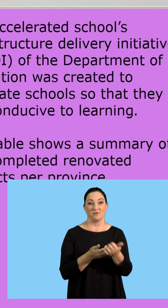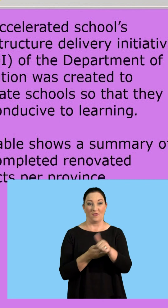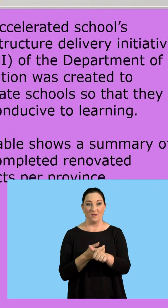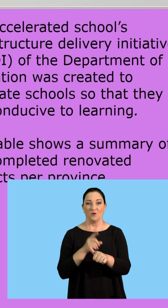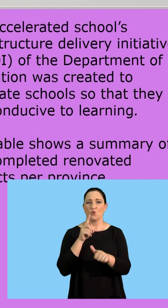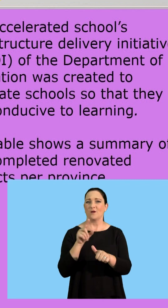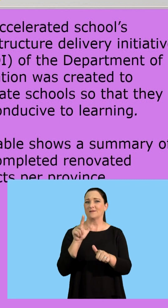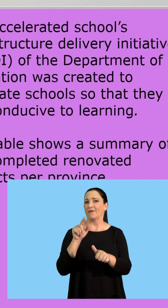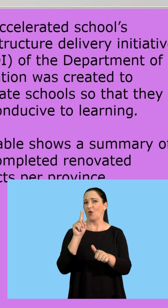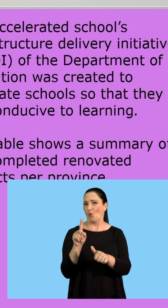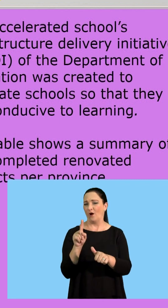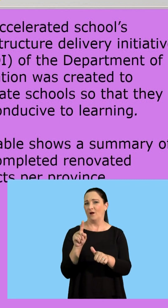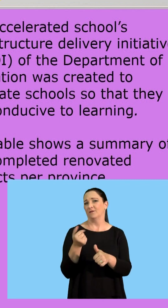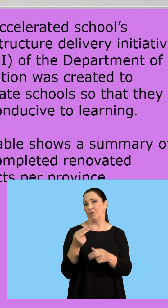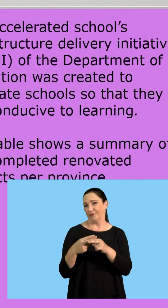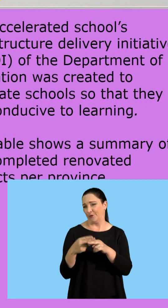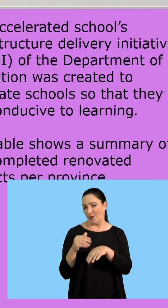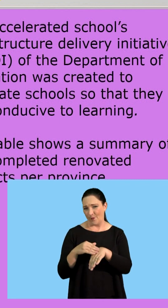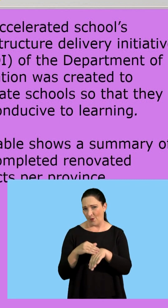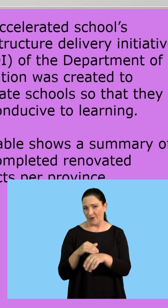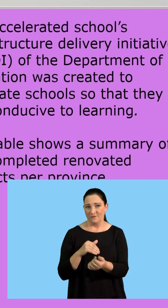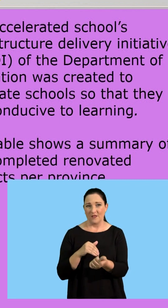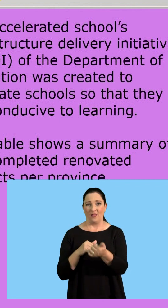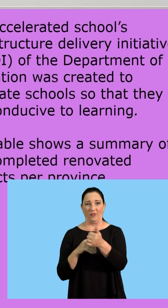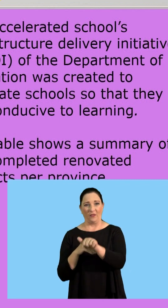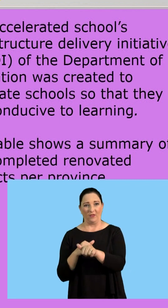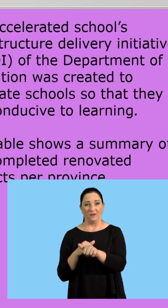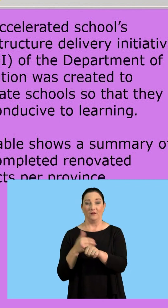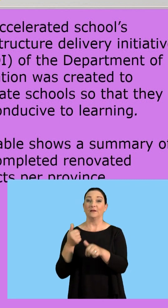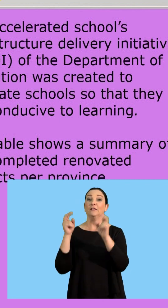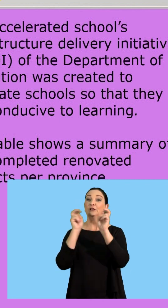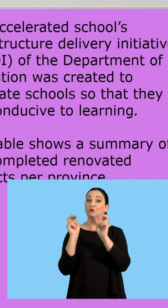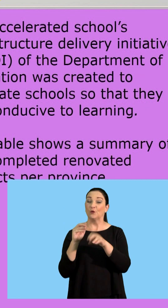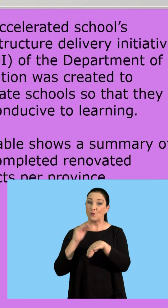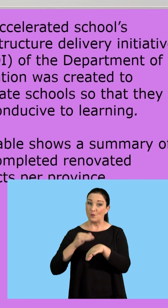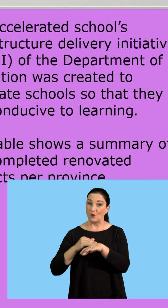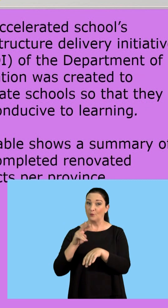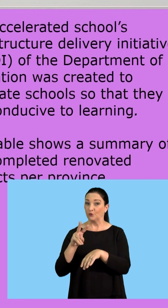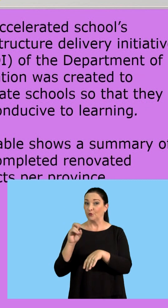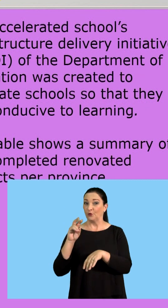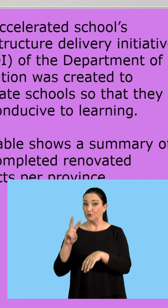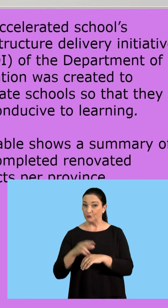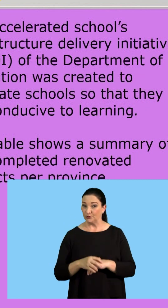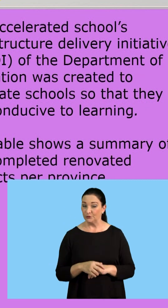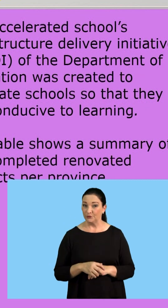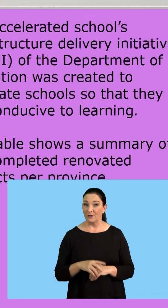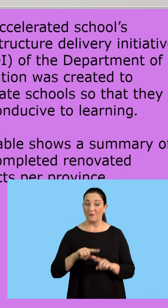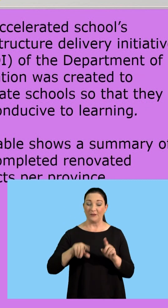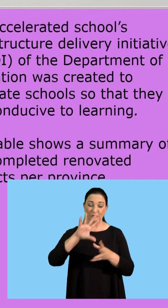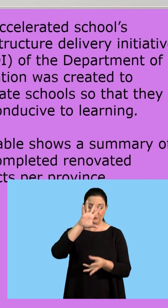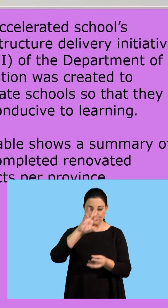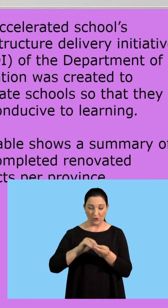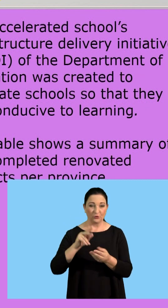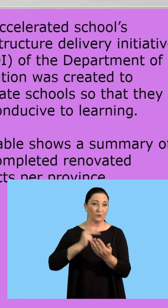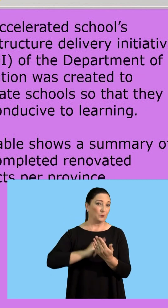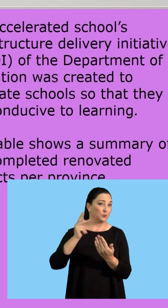problems, right? We have 171 schools with sanitation problems, 202 schools with electrical problems. So